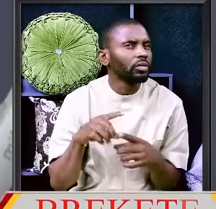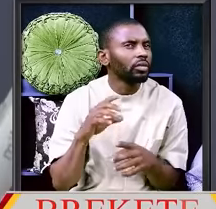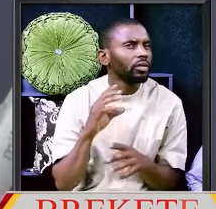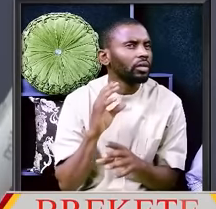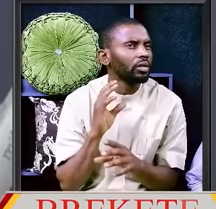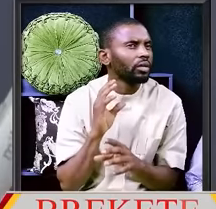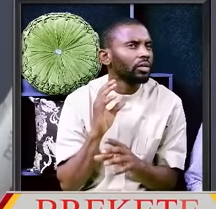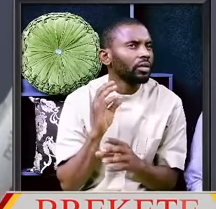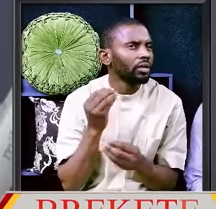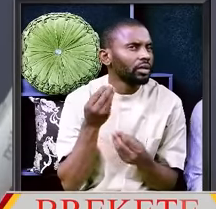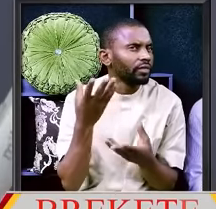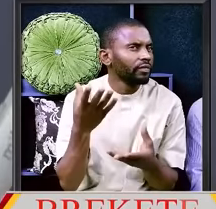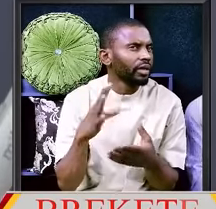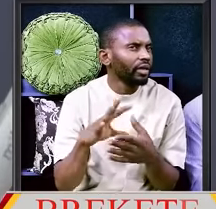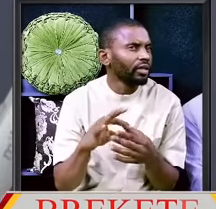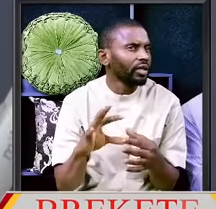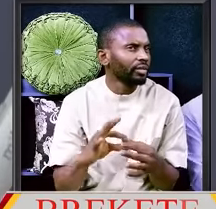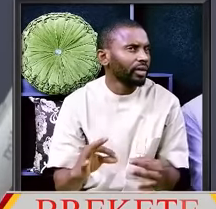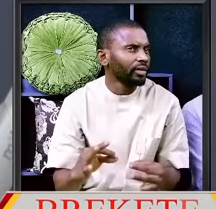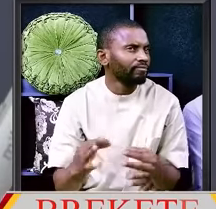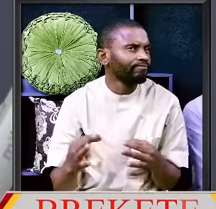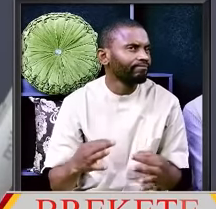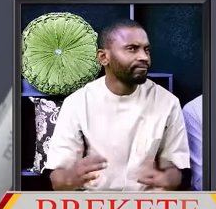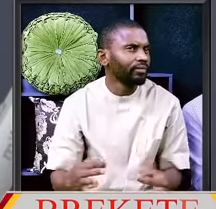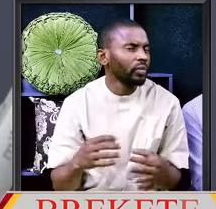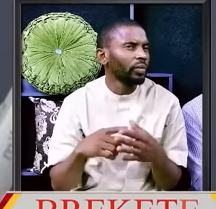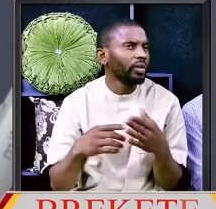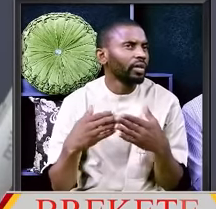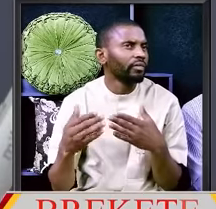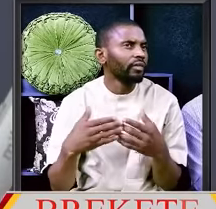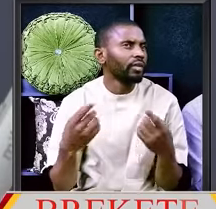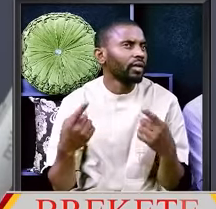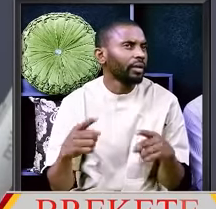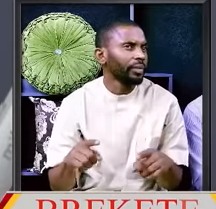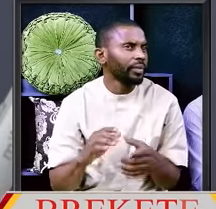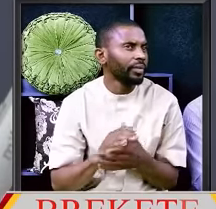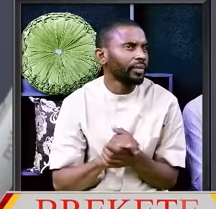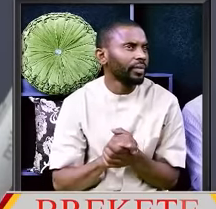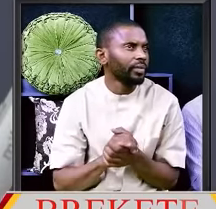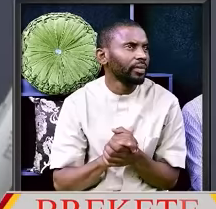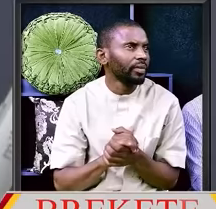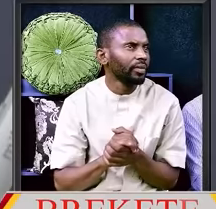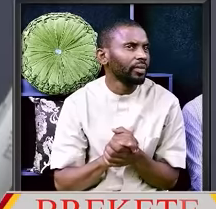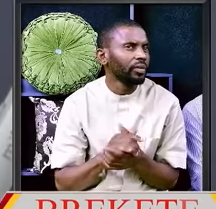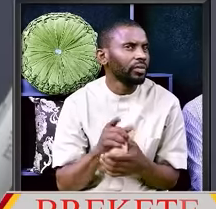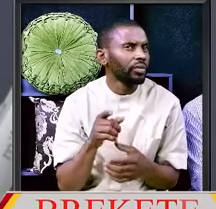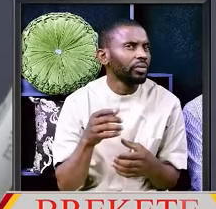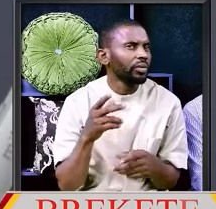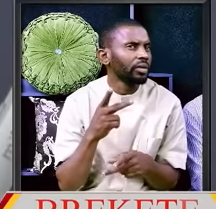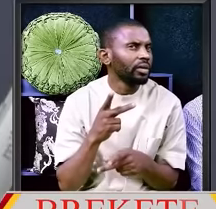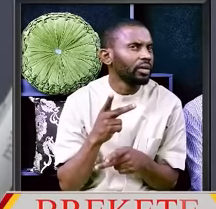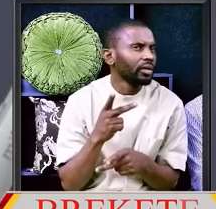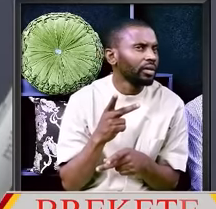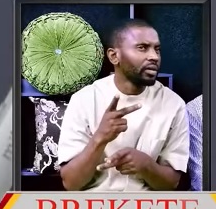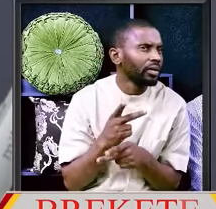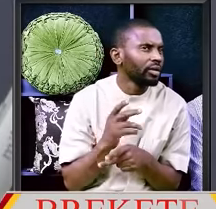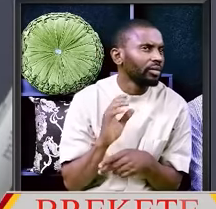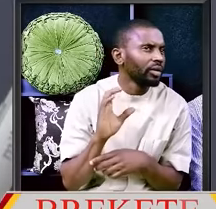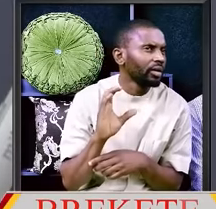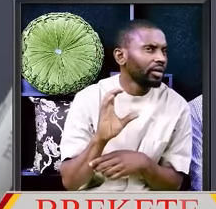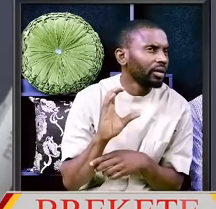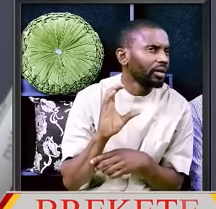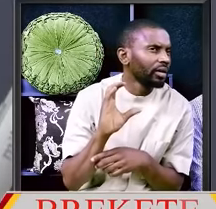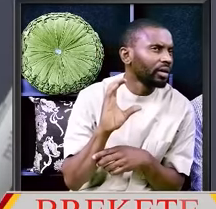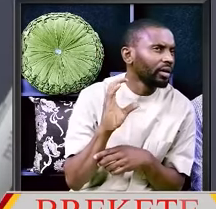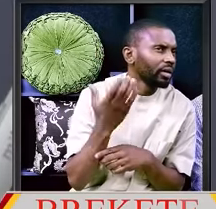You are supposed to give your statement and whatever papers you give from there. You keep claiming that they gave the wife